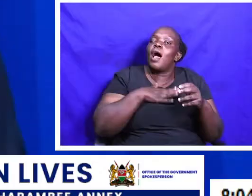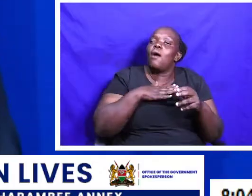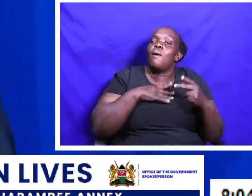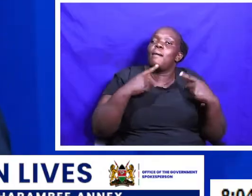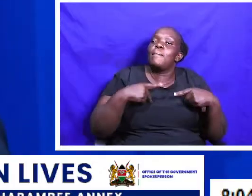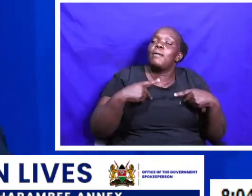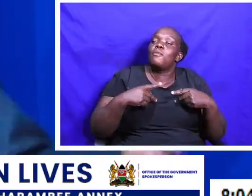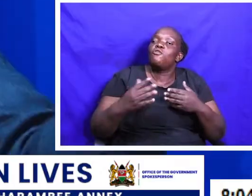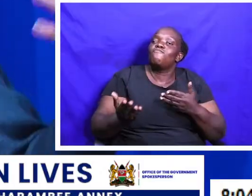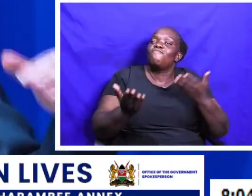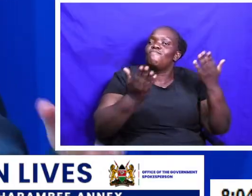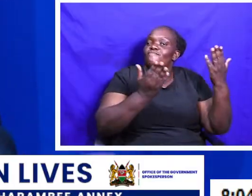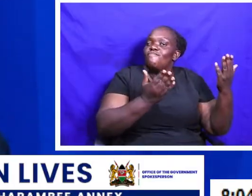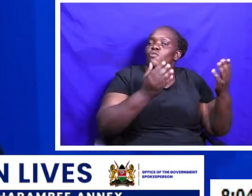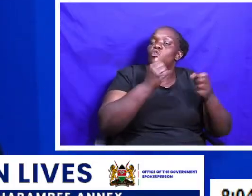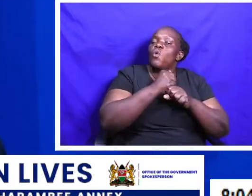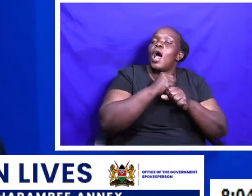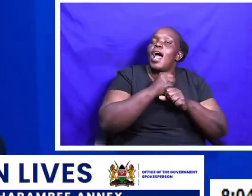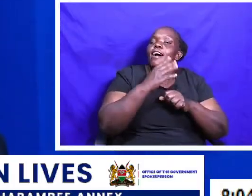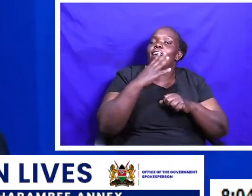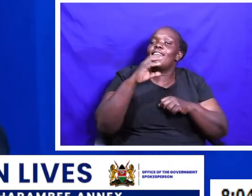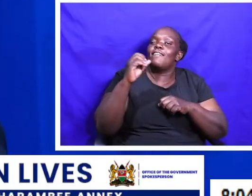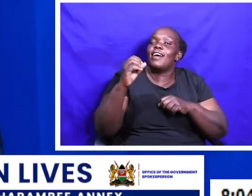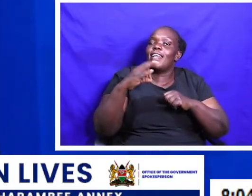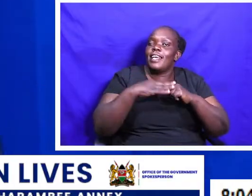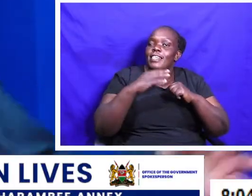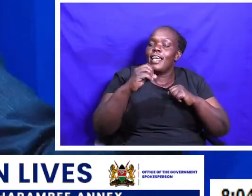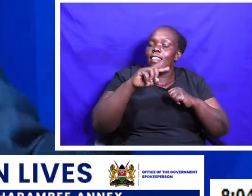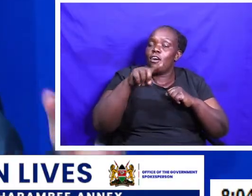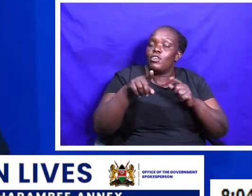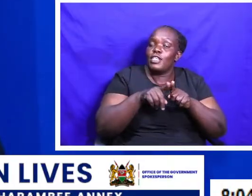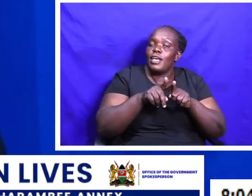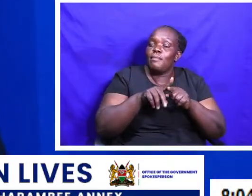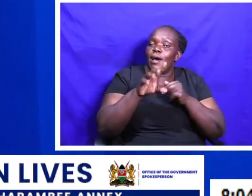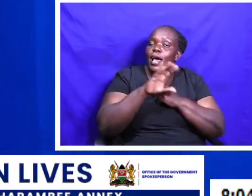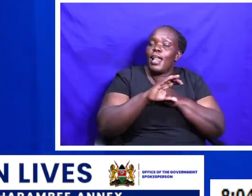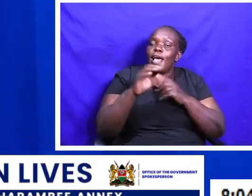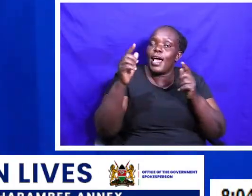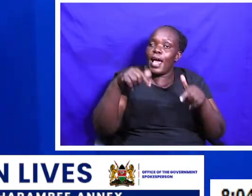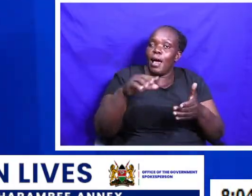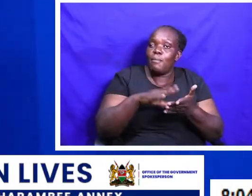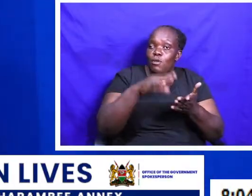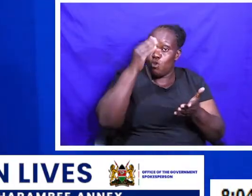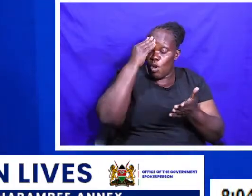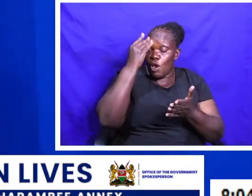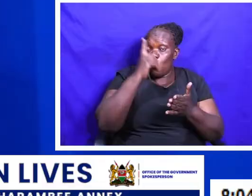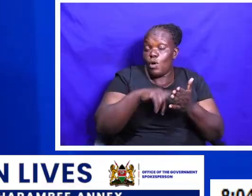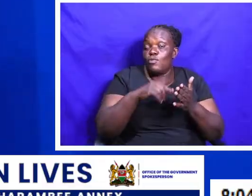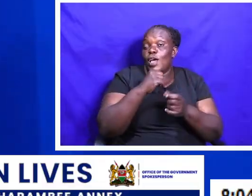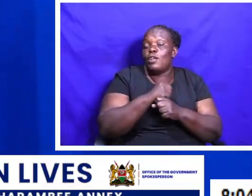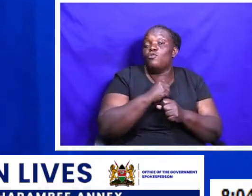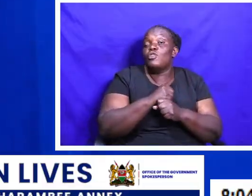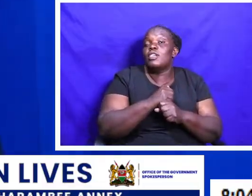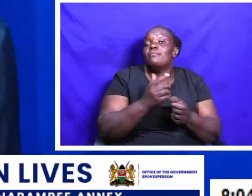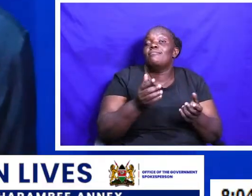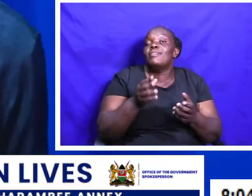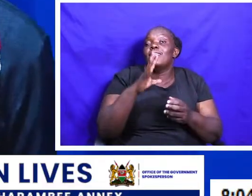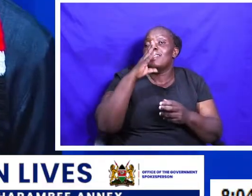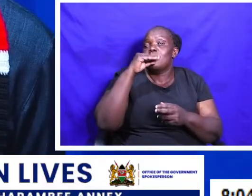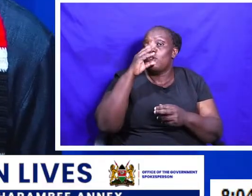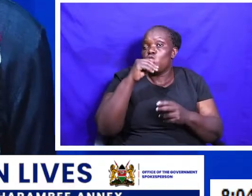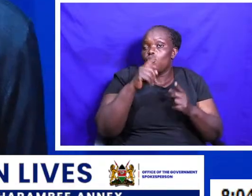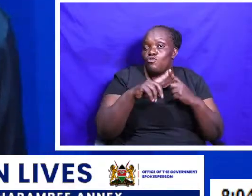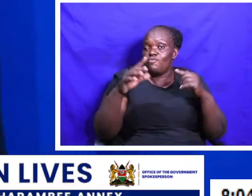people are going abroad to work. For 580,000. Other countries are actually coming to learn from what we are doing, like Botswana. I just hosted